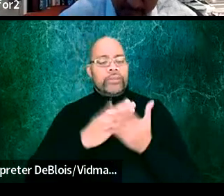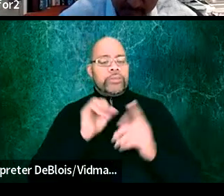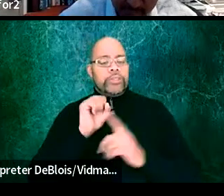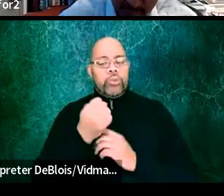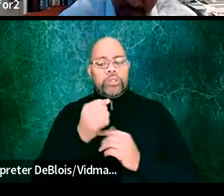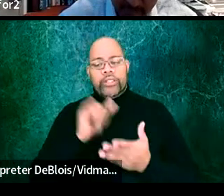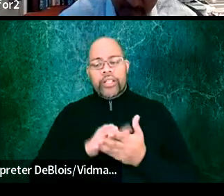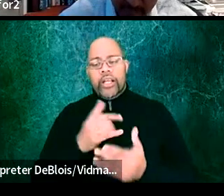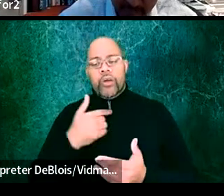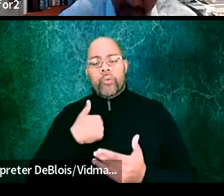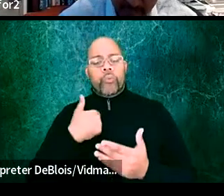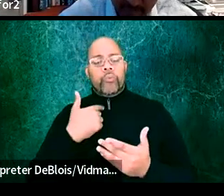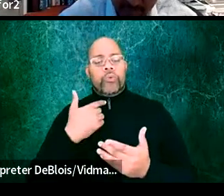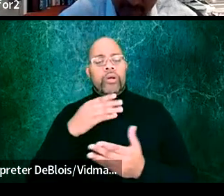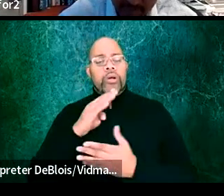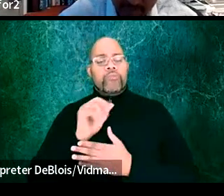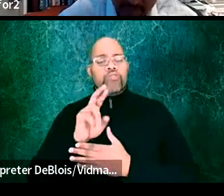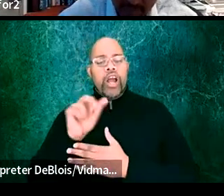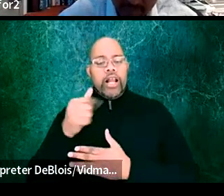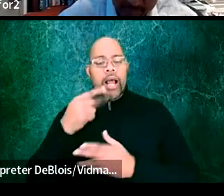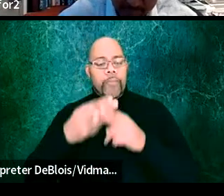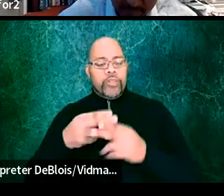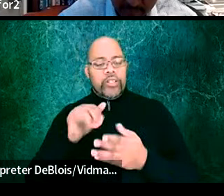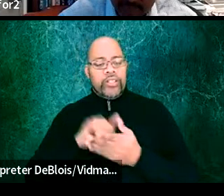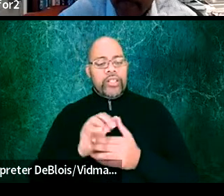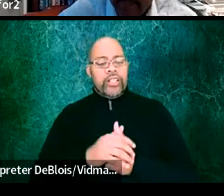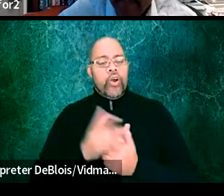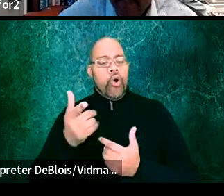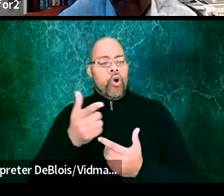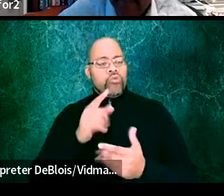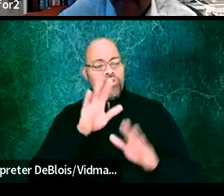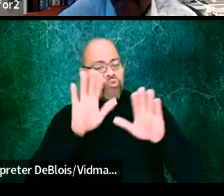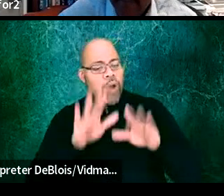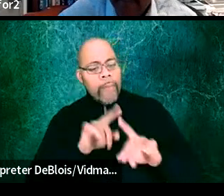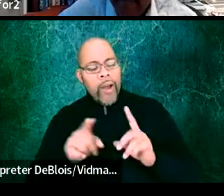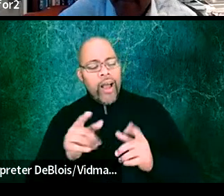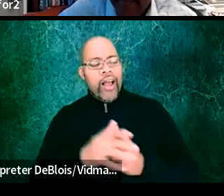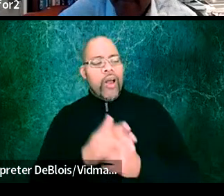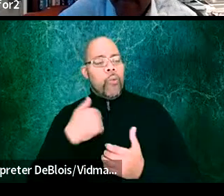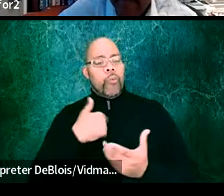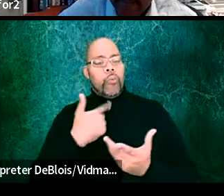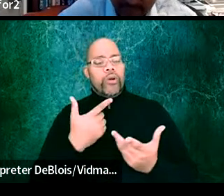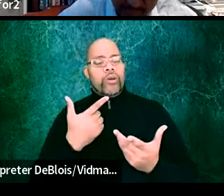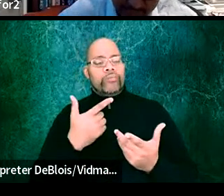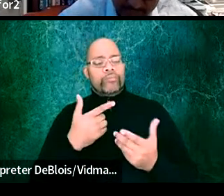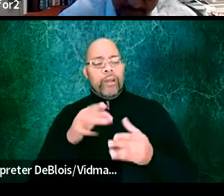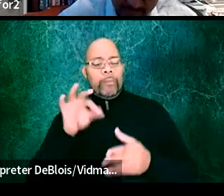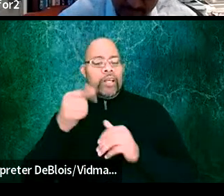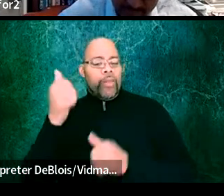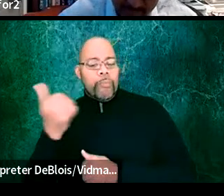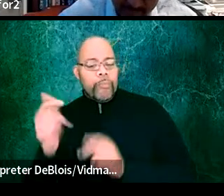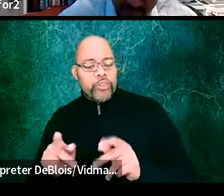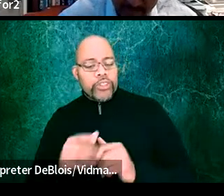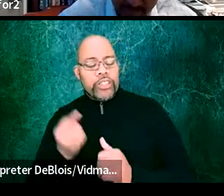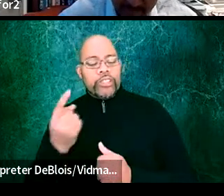like Brianna mentioned where they were like, oh, you're so great, but like we've gone with someone else. And then like the someone else in